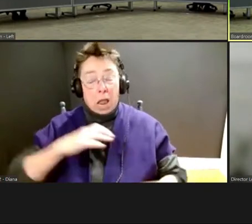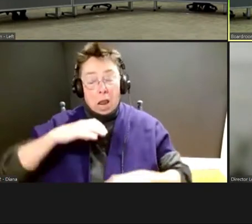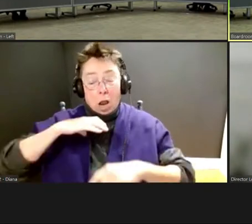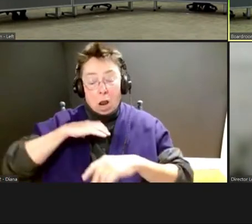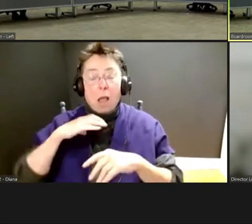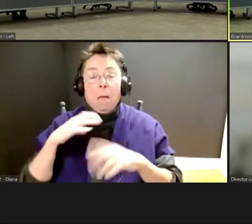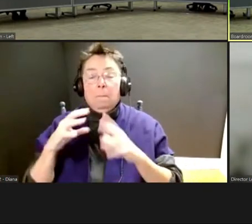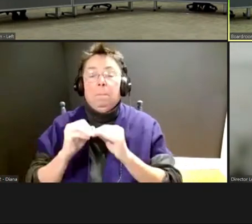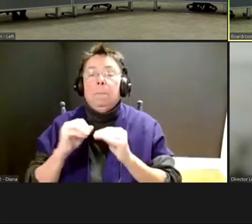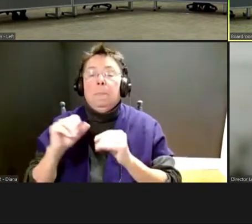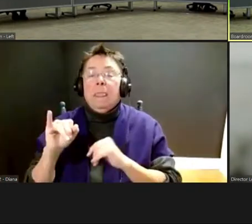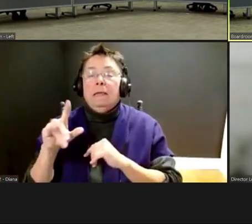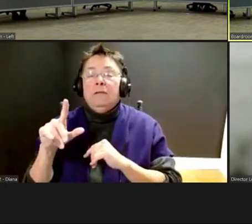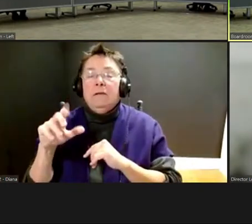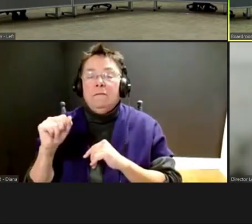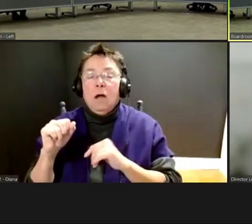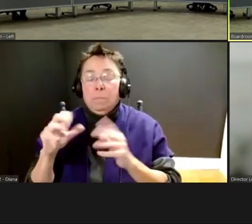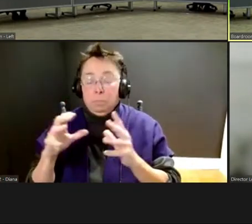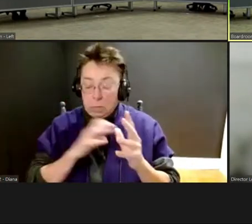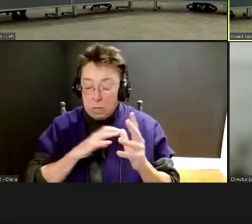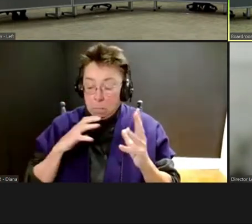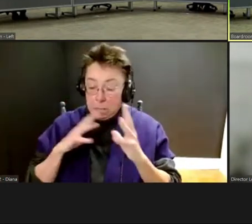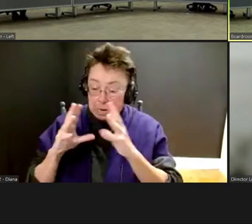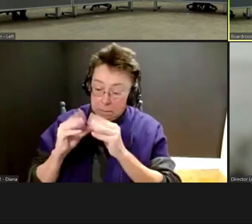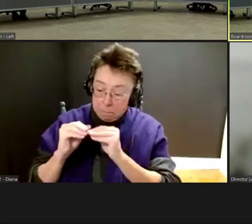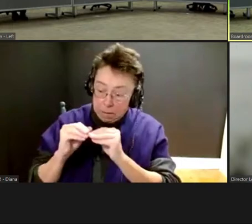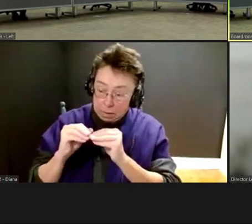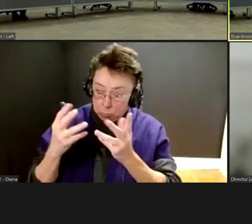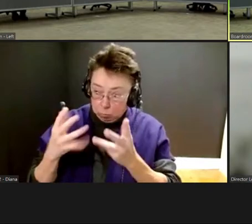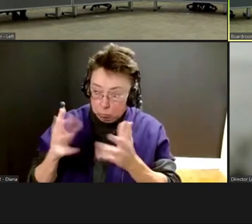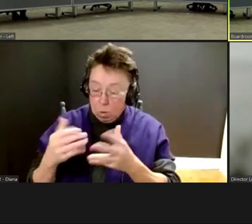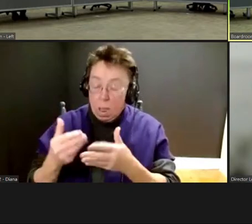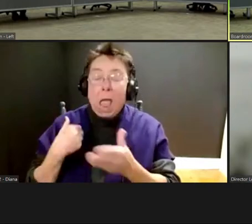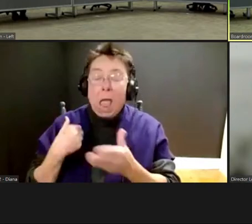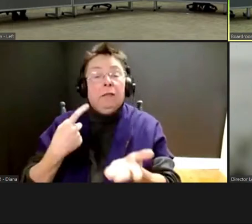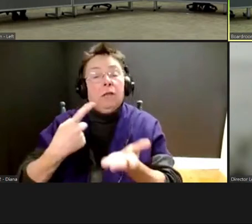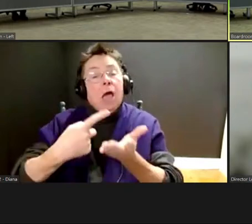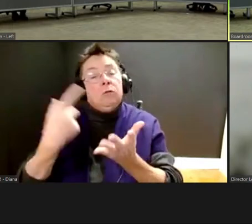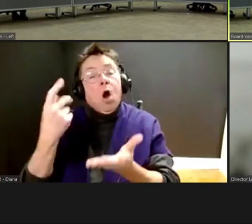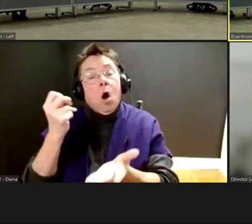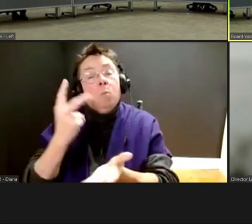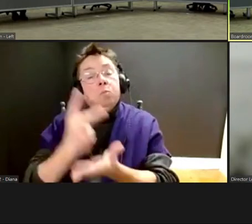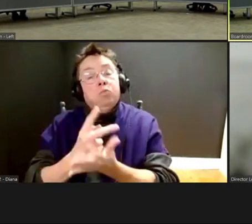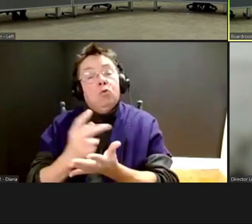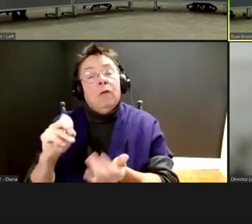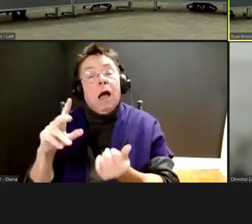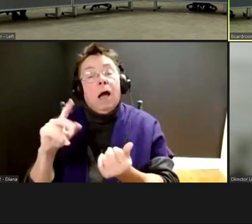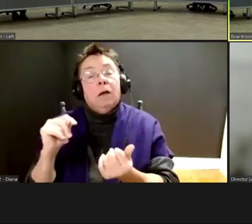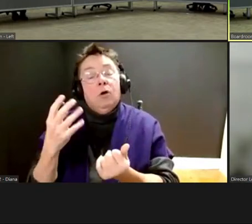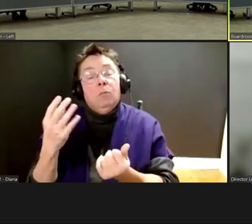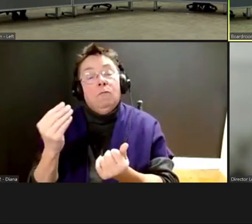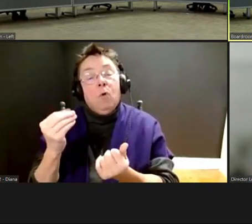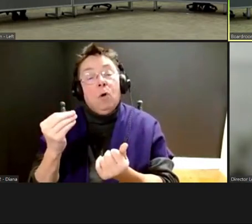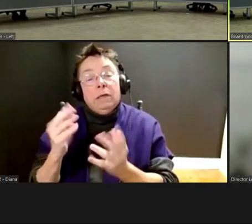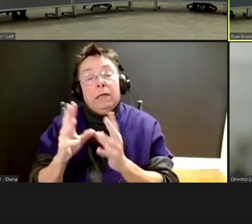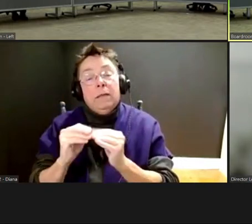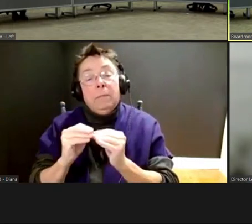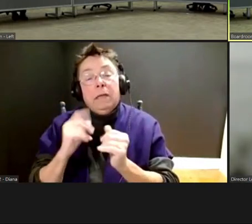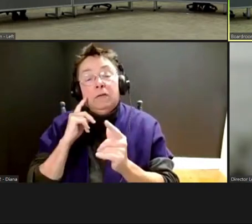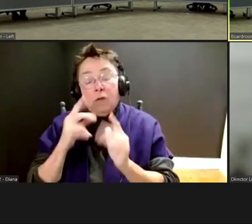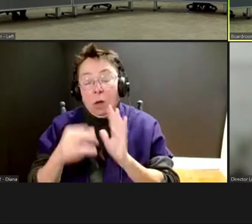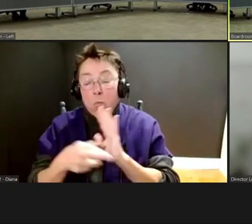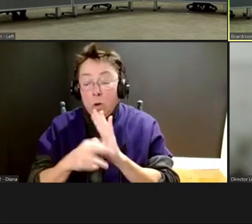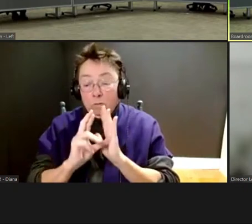The committee met earlier this afternoon and approved the October 14 committee minutes and reviewed the finance report.